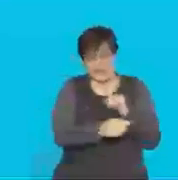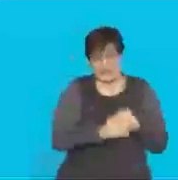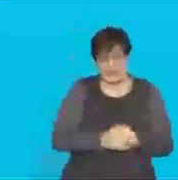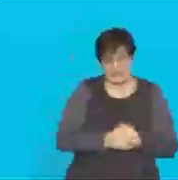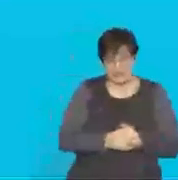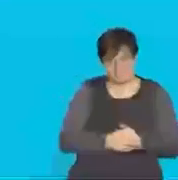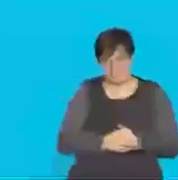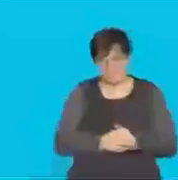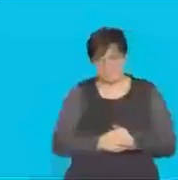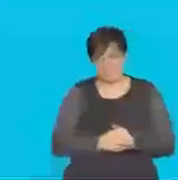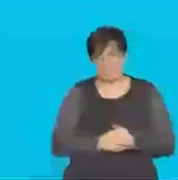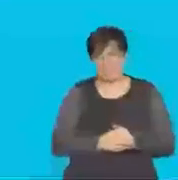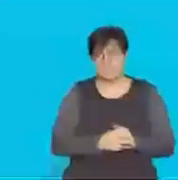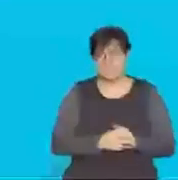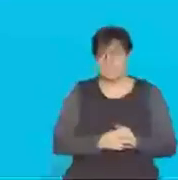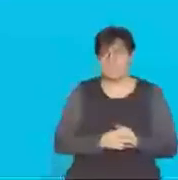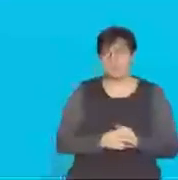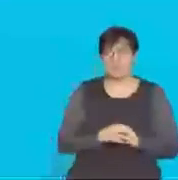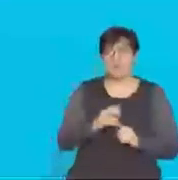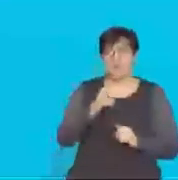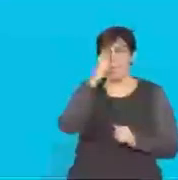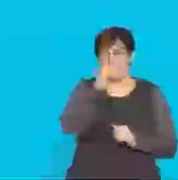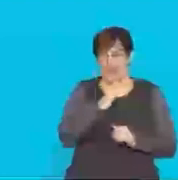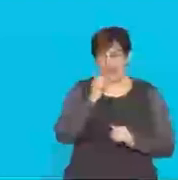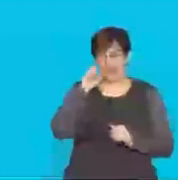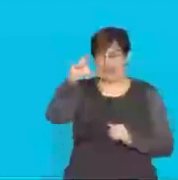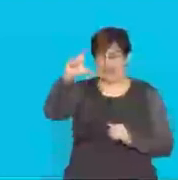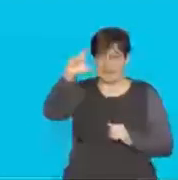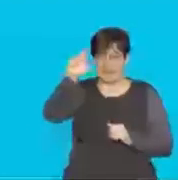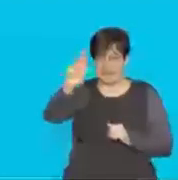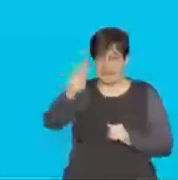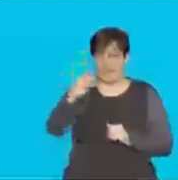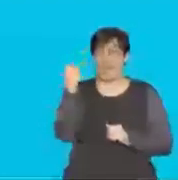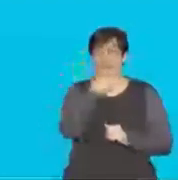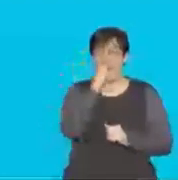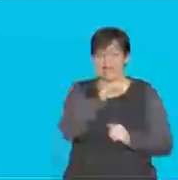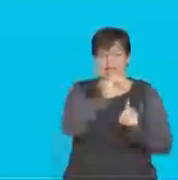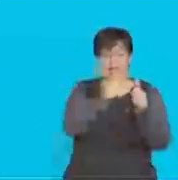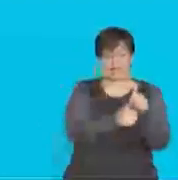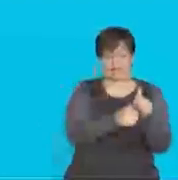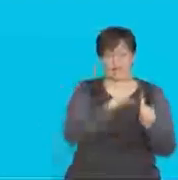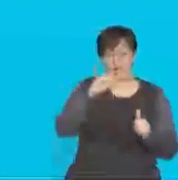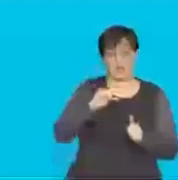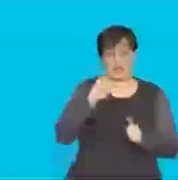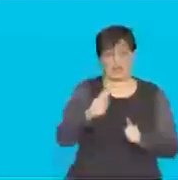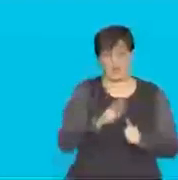over the gene for white coat. So white again is the recessive allele.